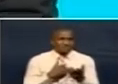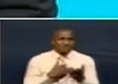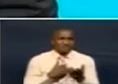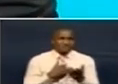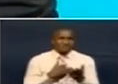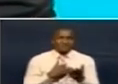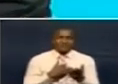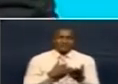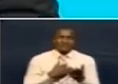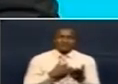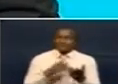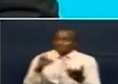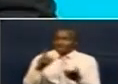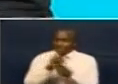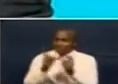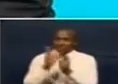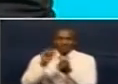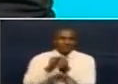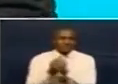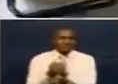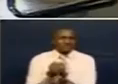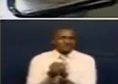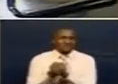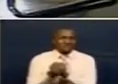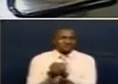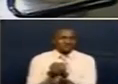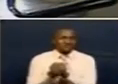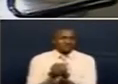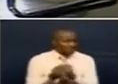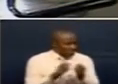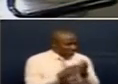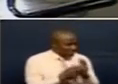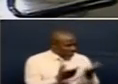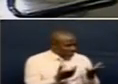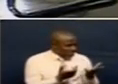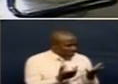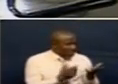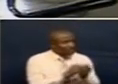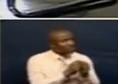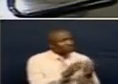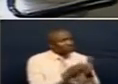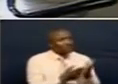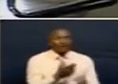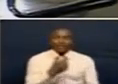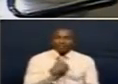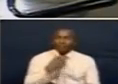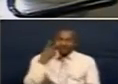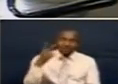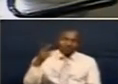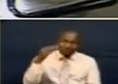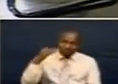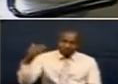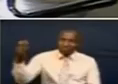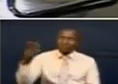that the dynamics will change. And where we have chosen... You see as inheriting this vote block? I look forward to